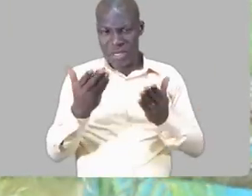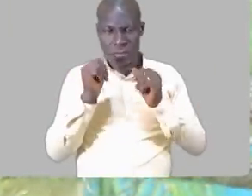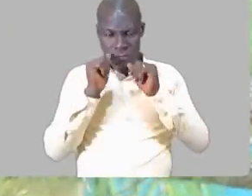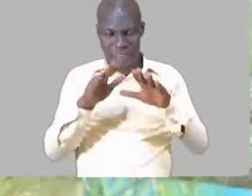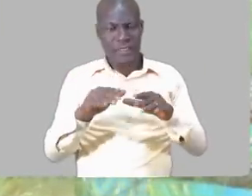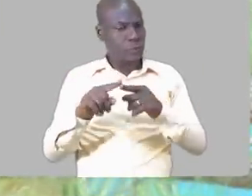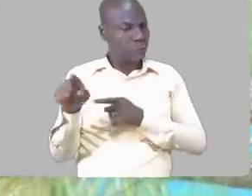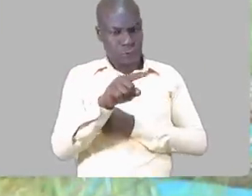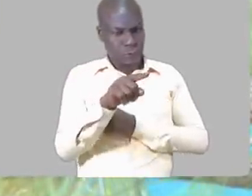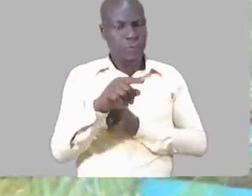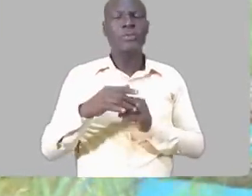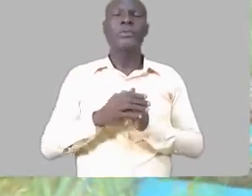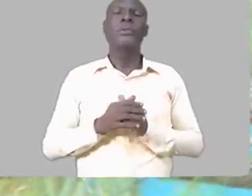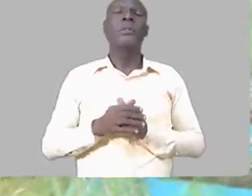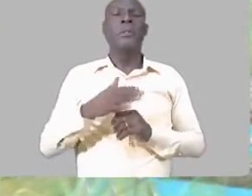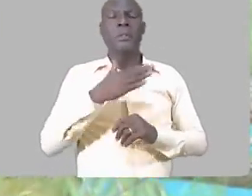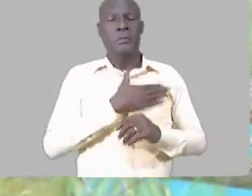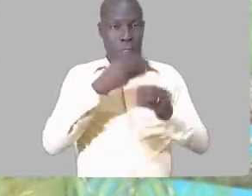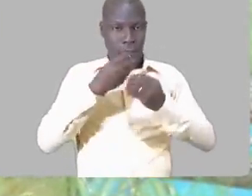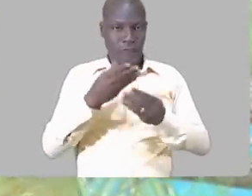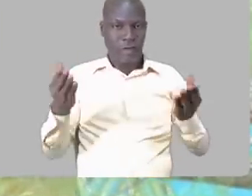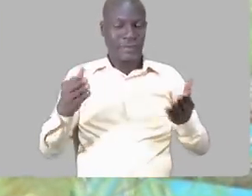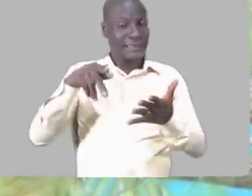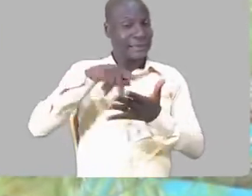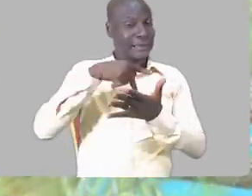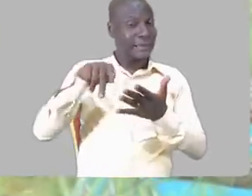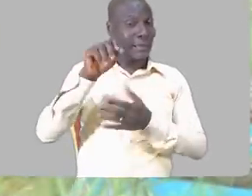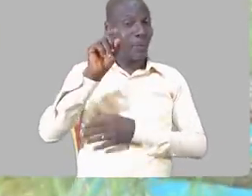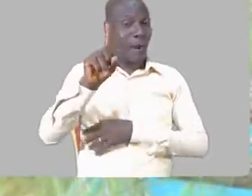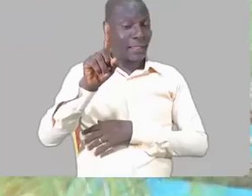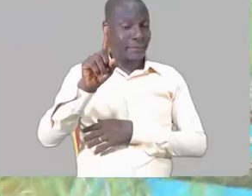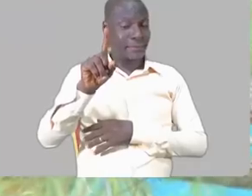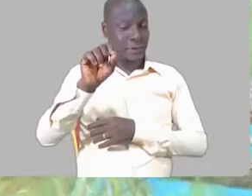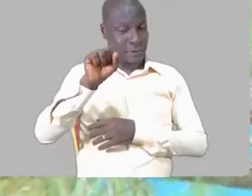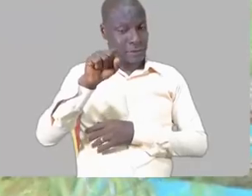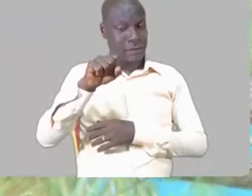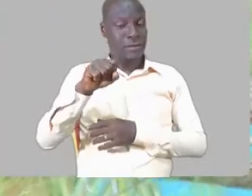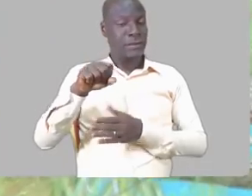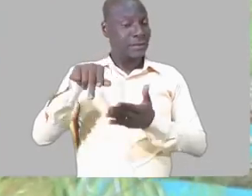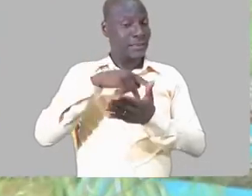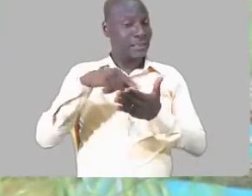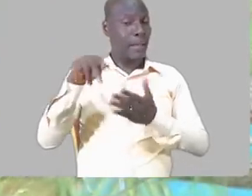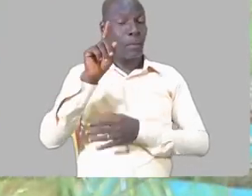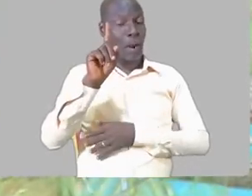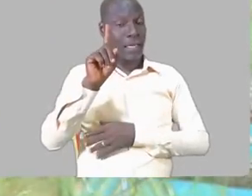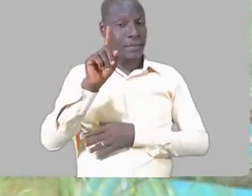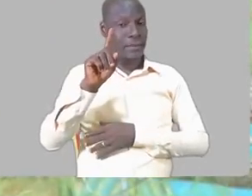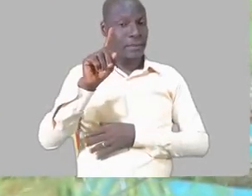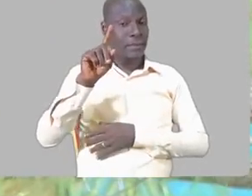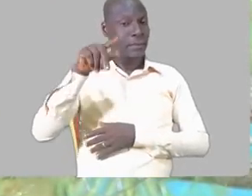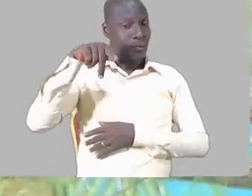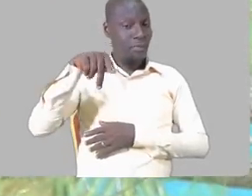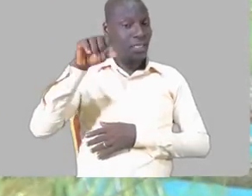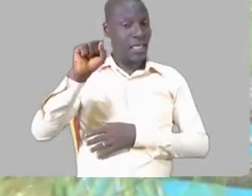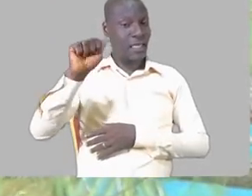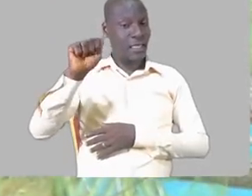ebrewo. Meke wagi, ejina, Psalm 1, enyom engumano, niya edika, no eso. Oka,